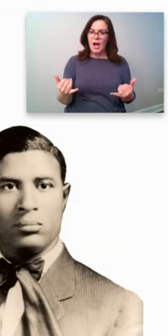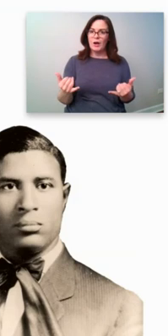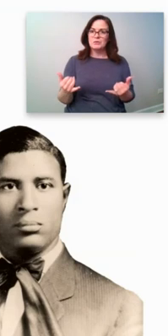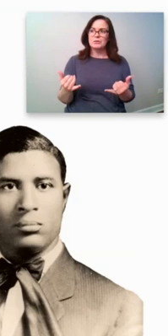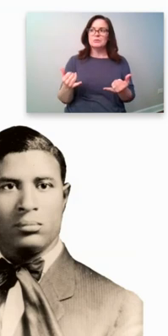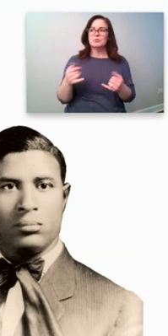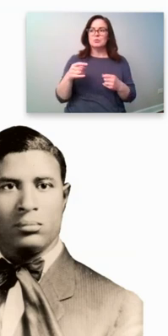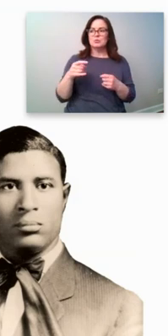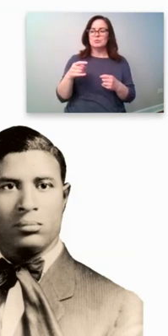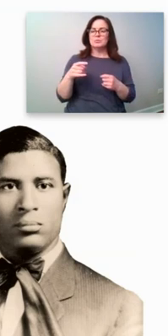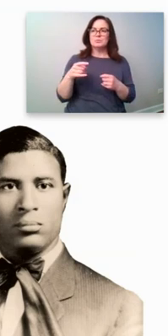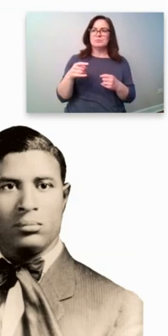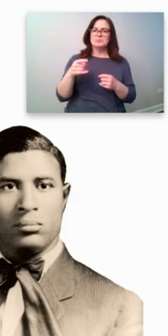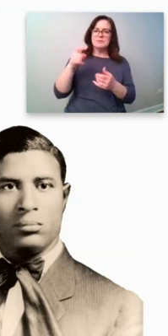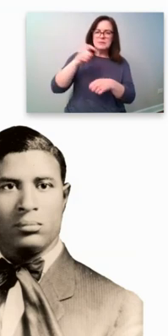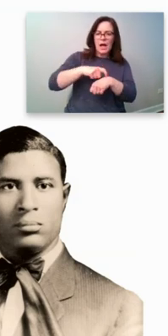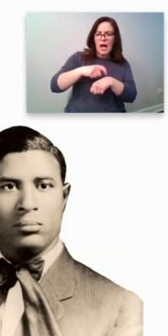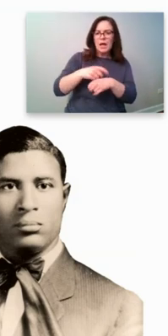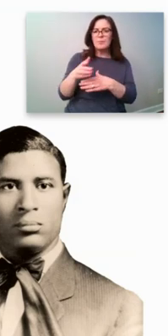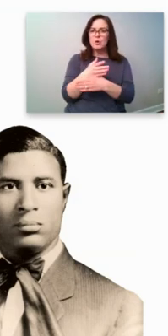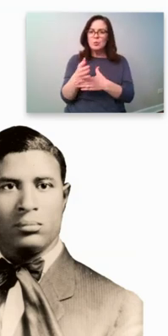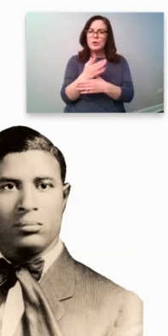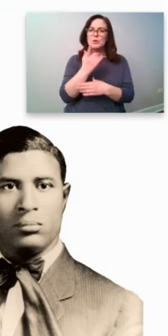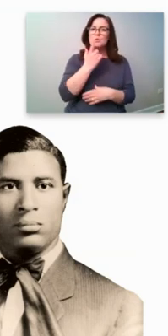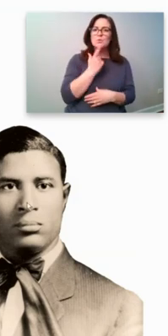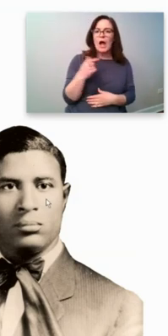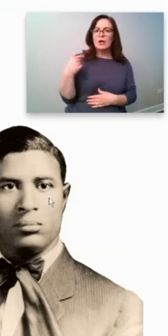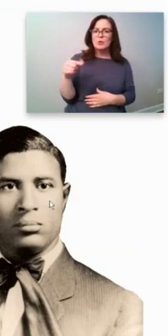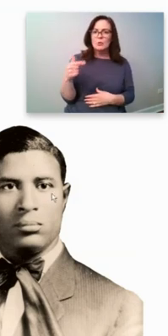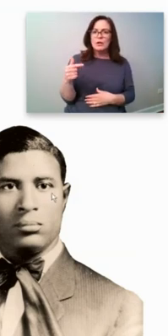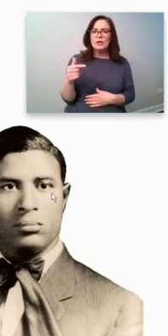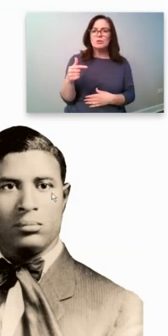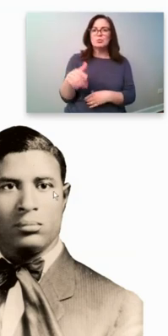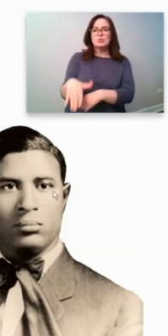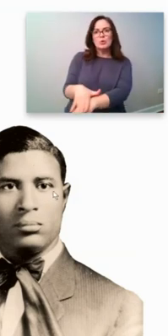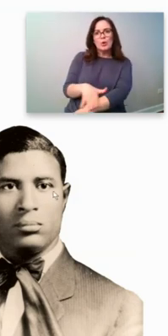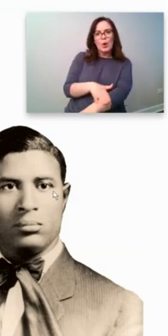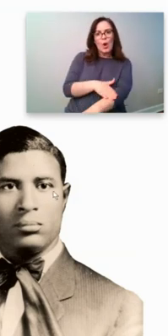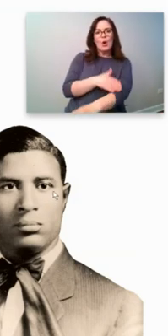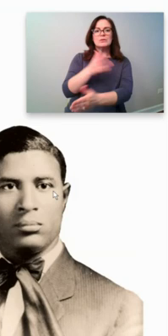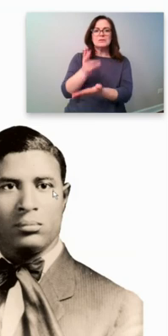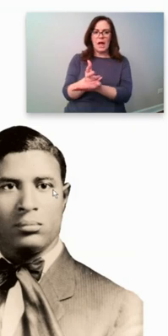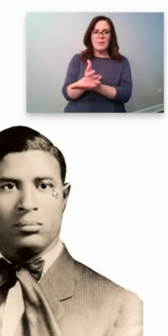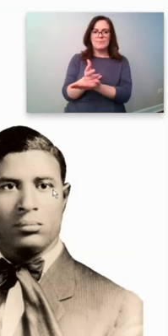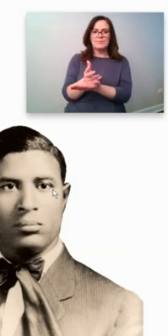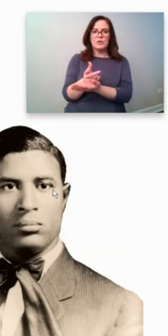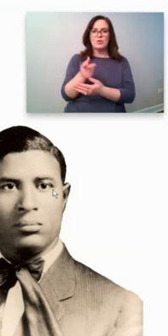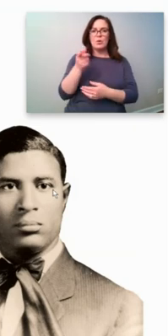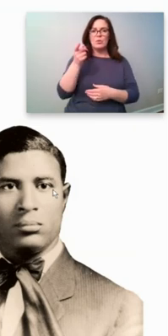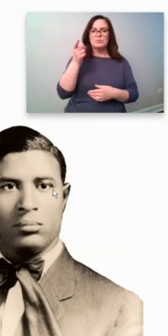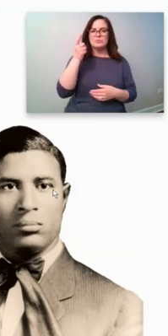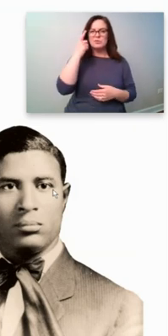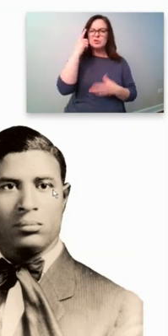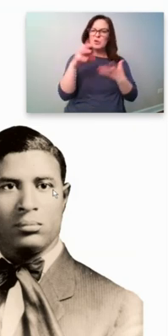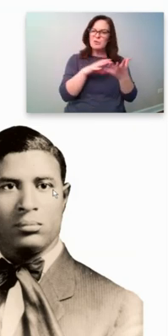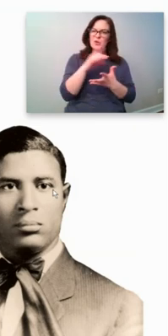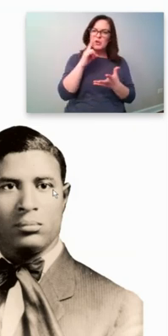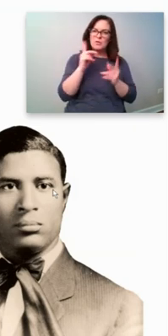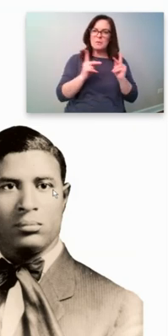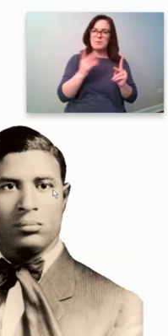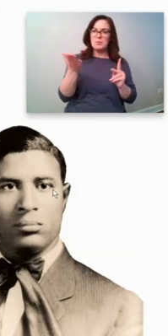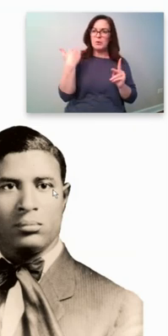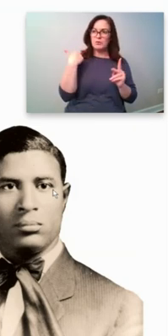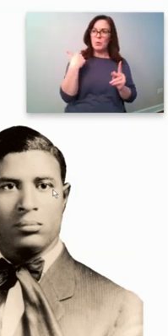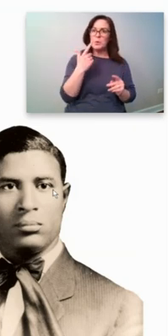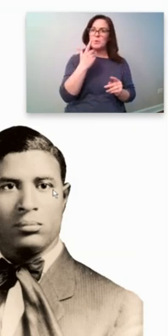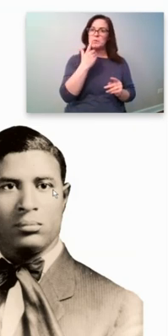green lights, and that got really confusing to the drivers. So he invented the current traffic light that has red,